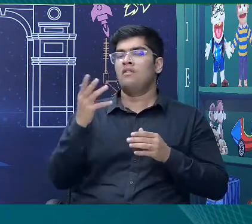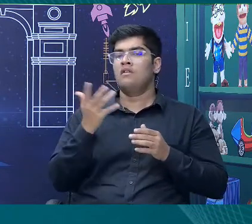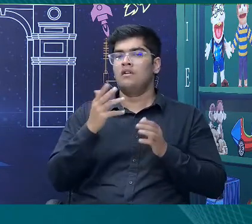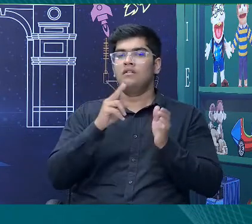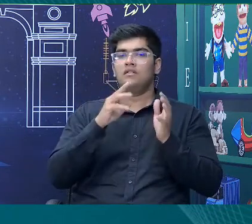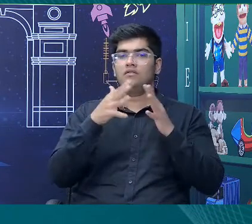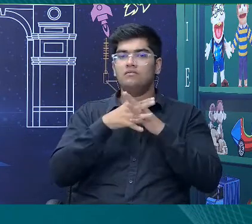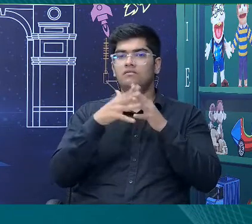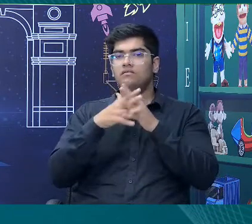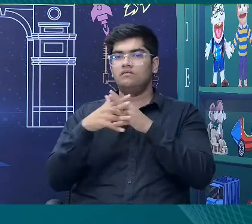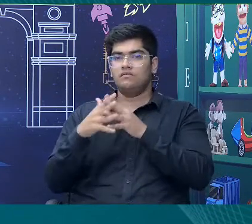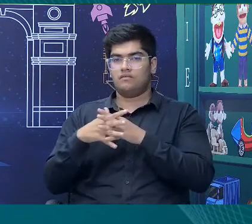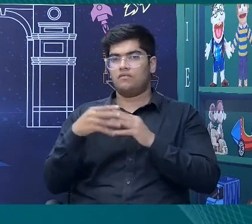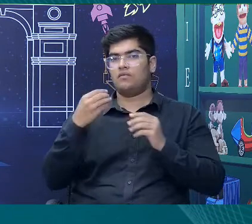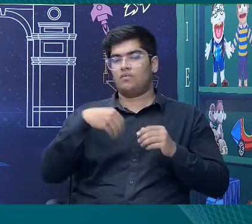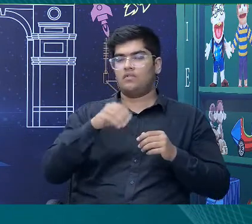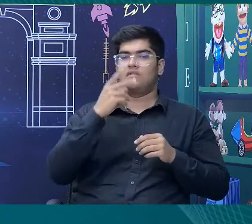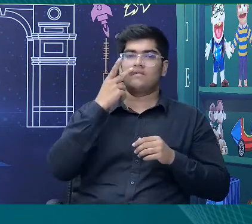need to visit our website